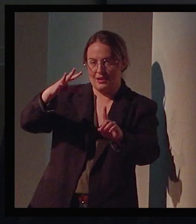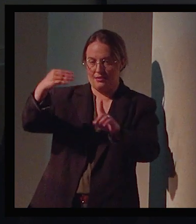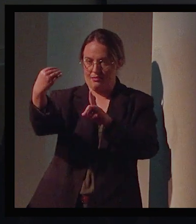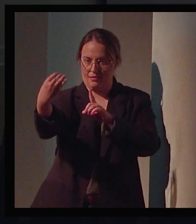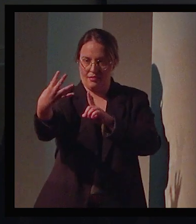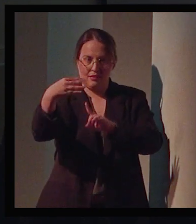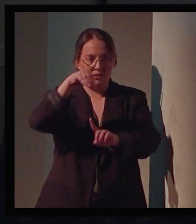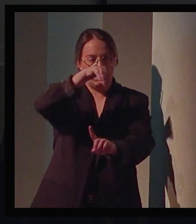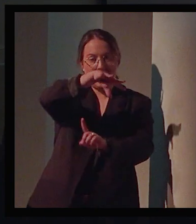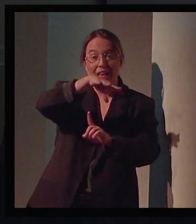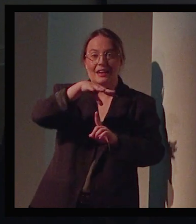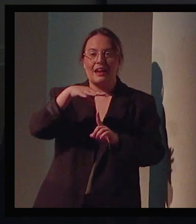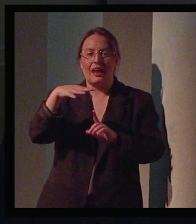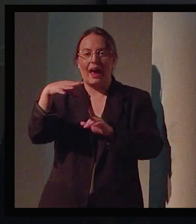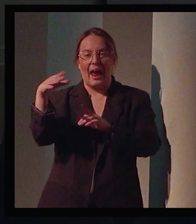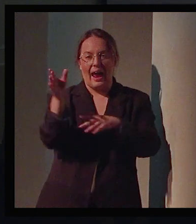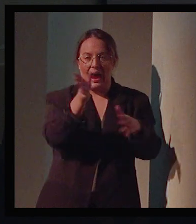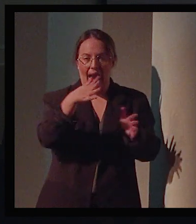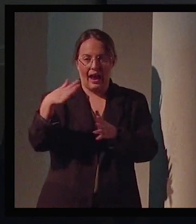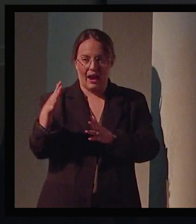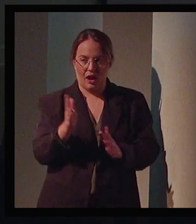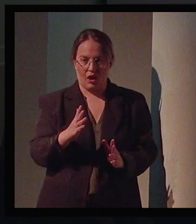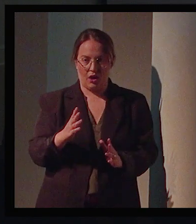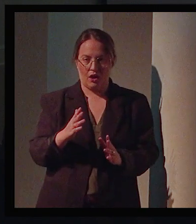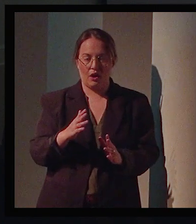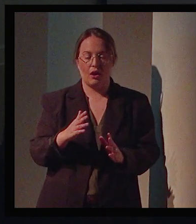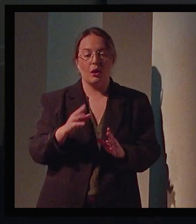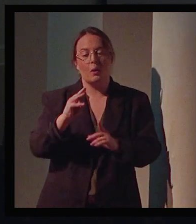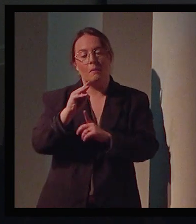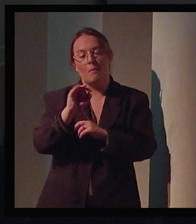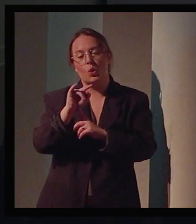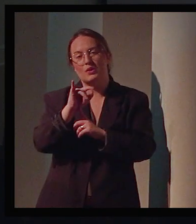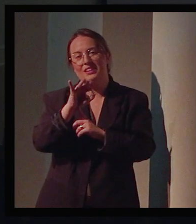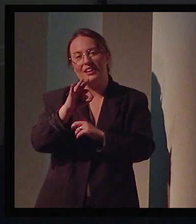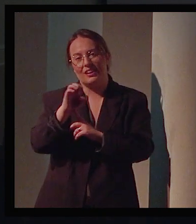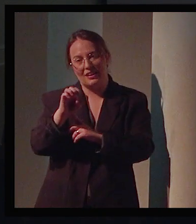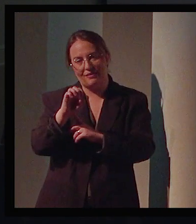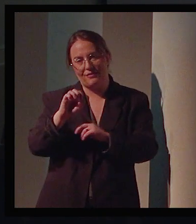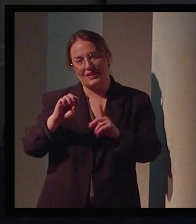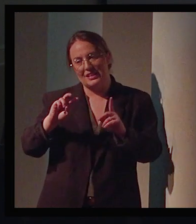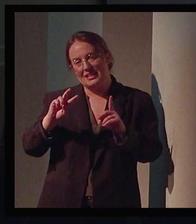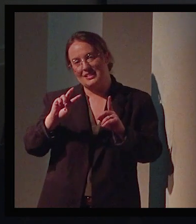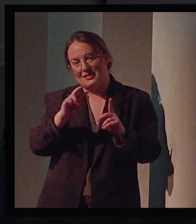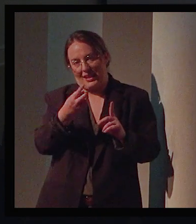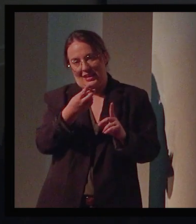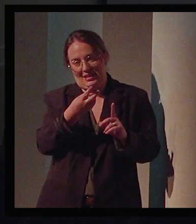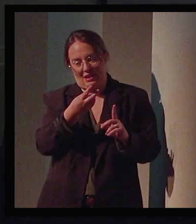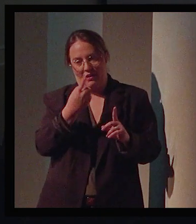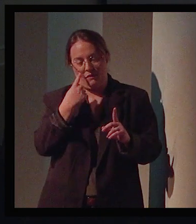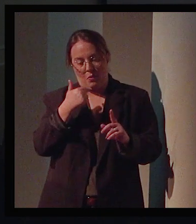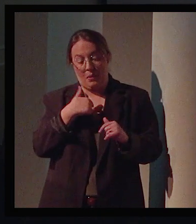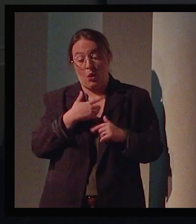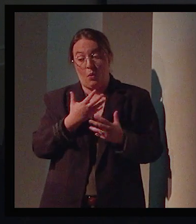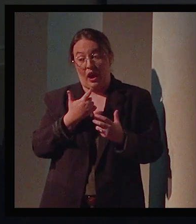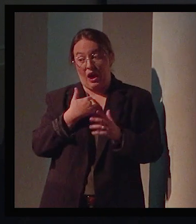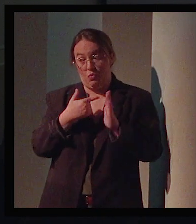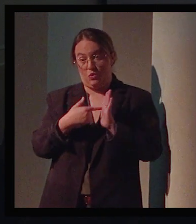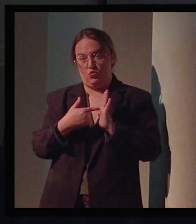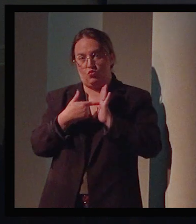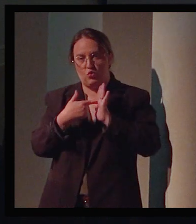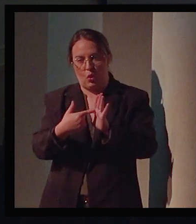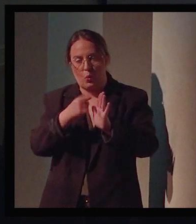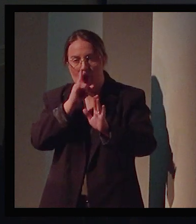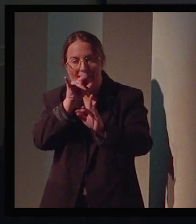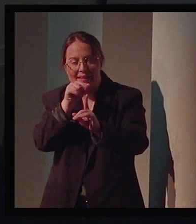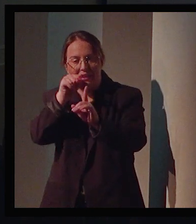immersed. As Monet said, quote, "The motif is something secondary for me. What I want to reproduce